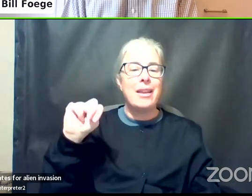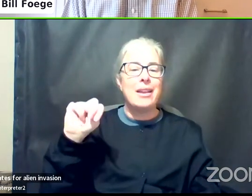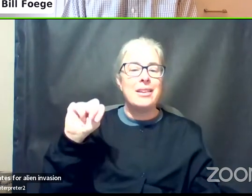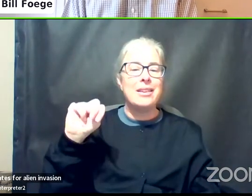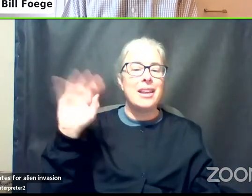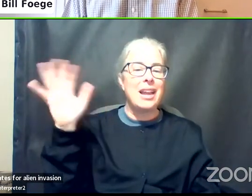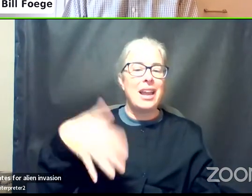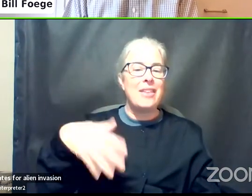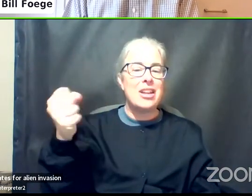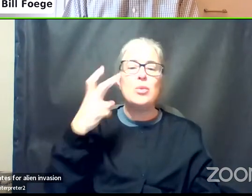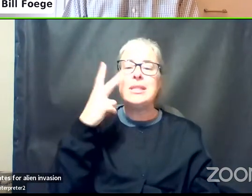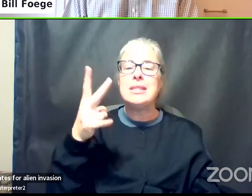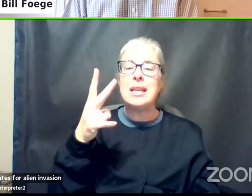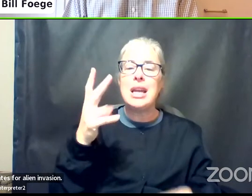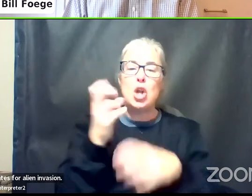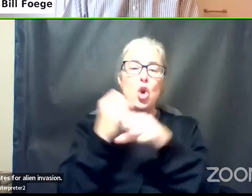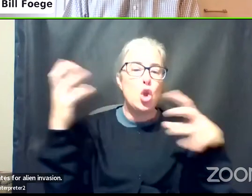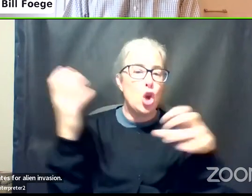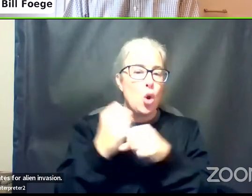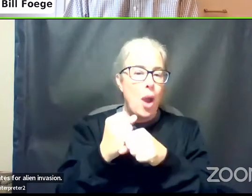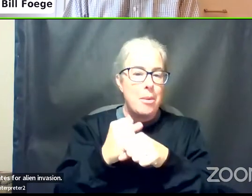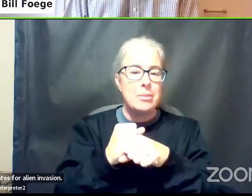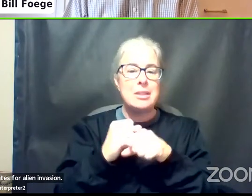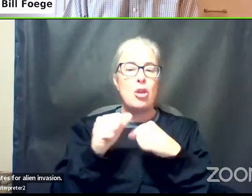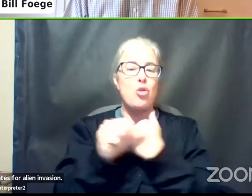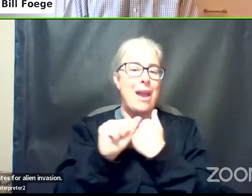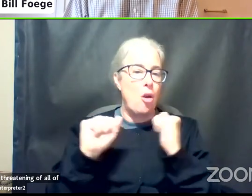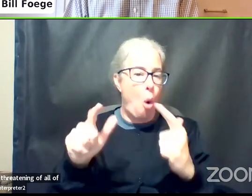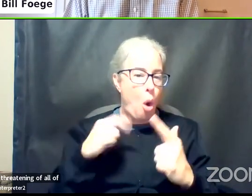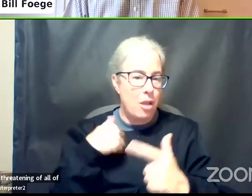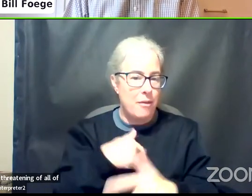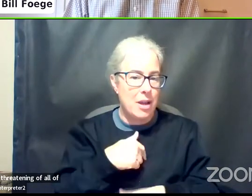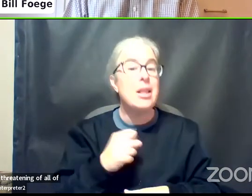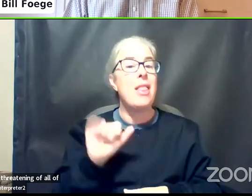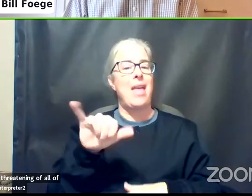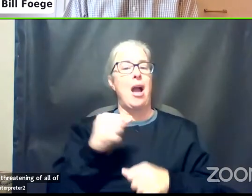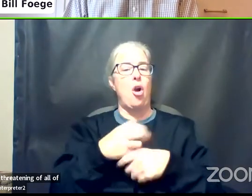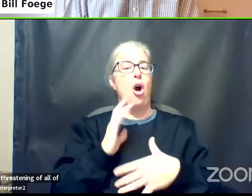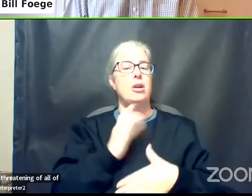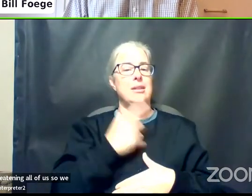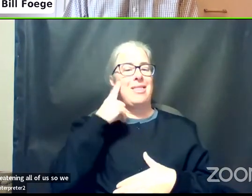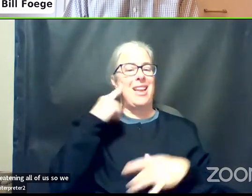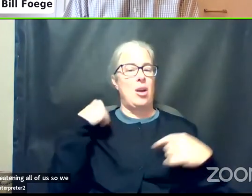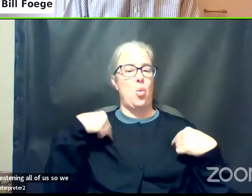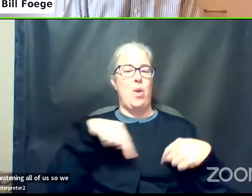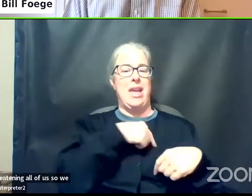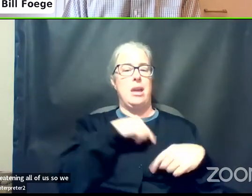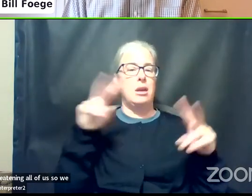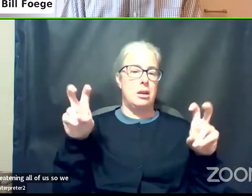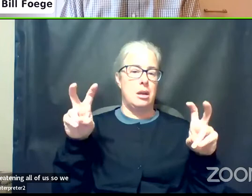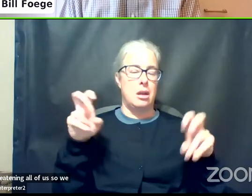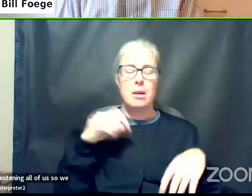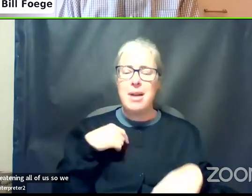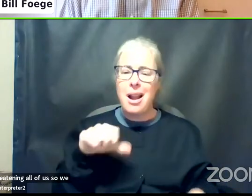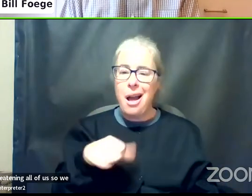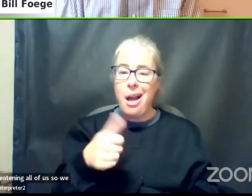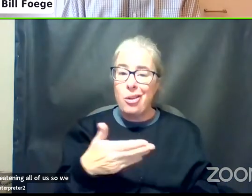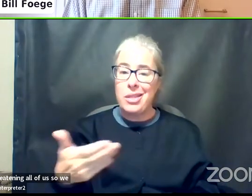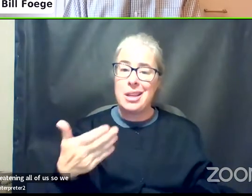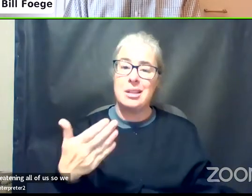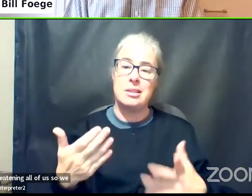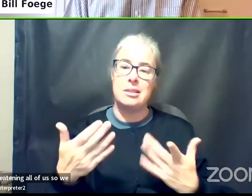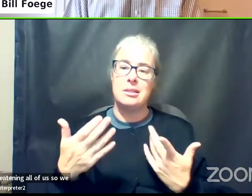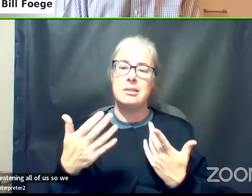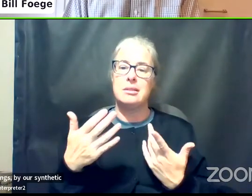see nuclear weapons as threatening of all of us so we think we but there are other things by our